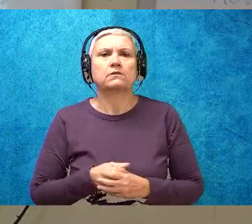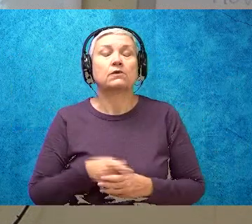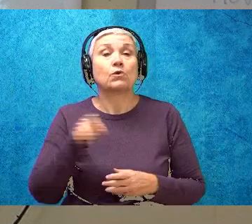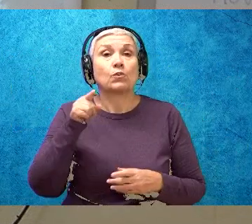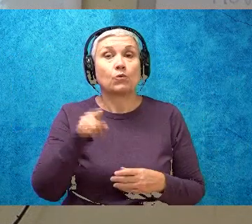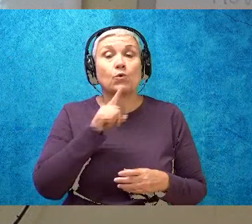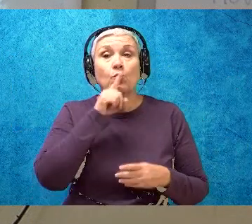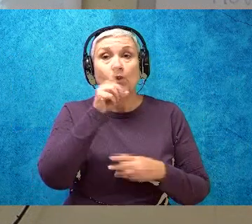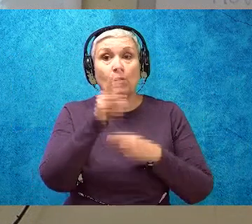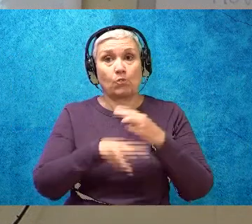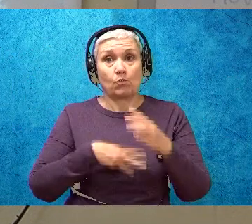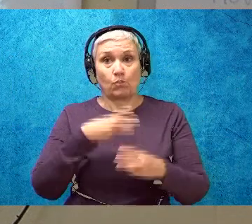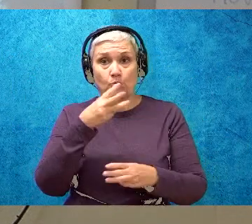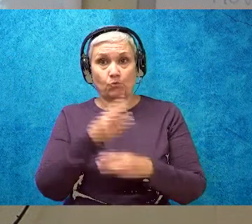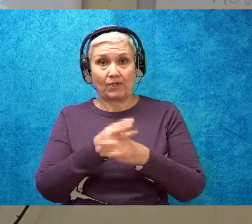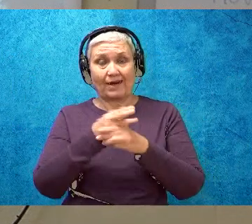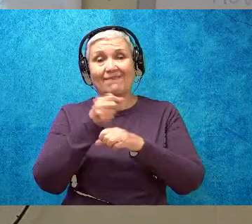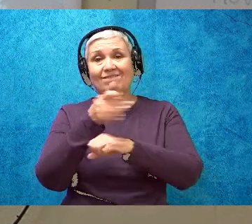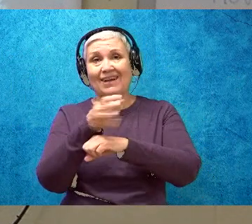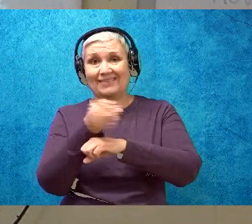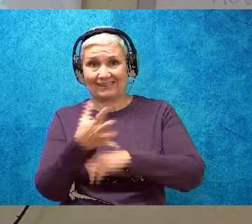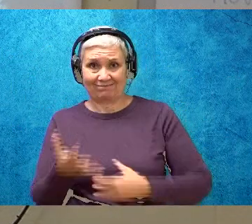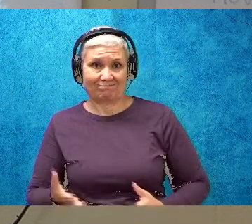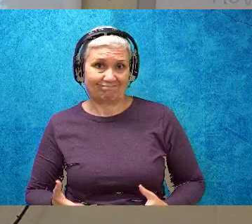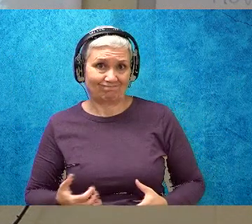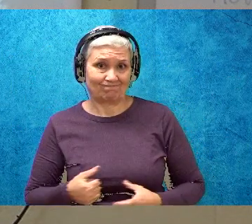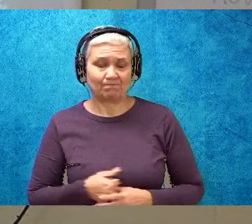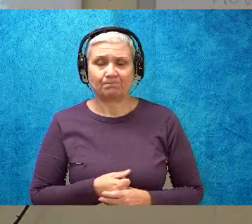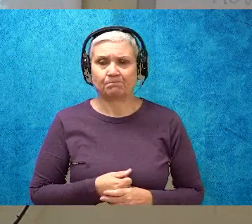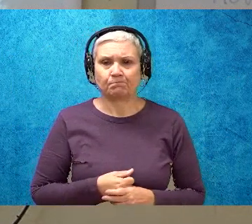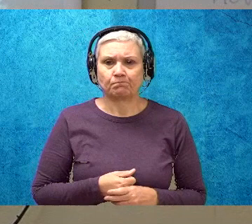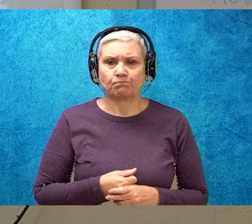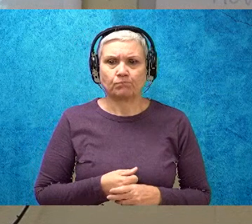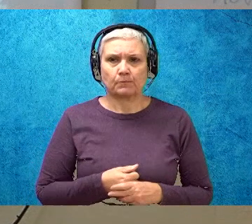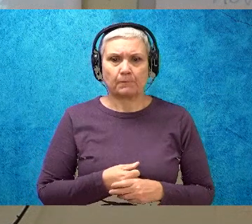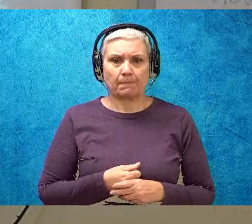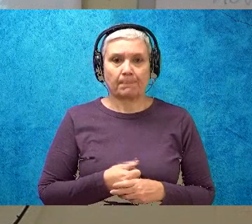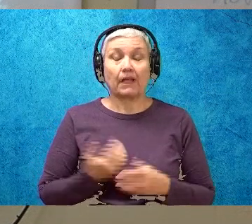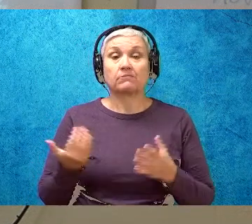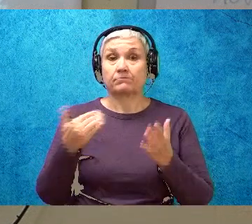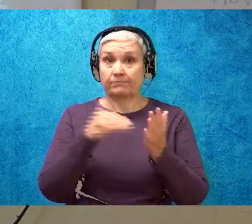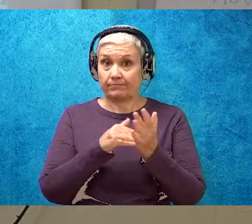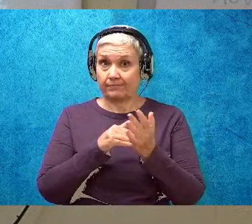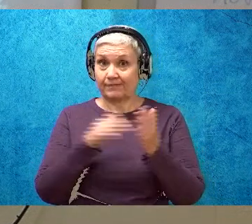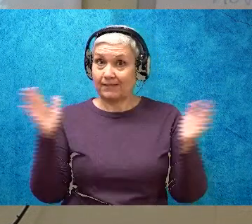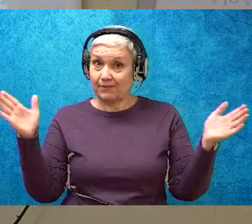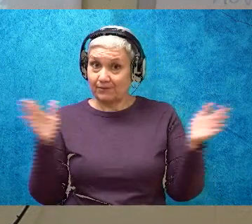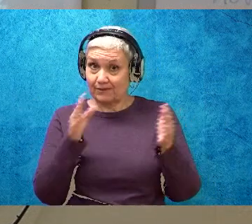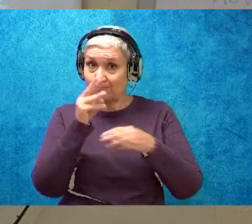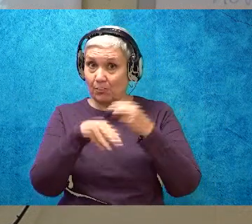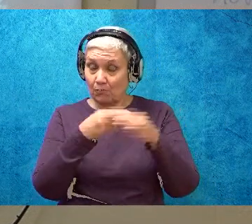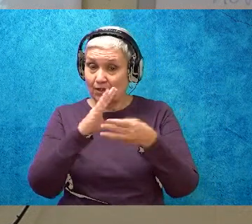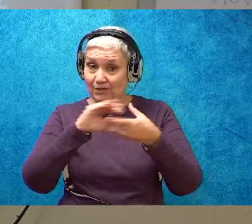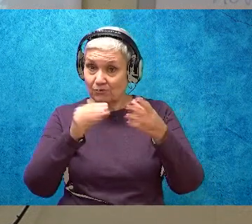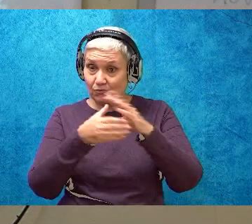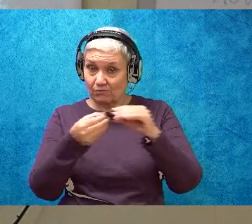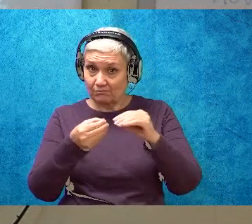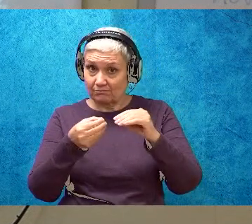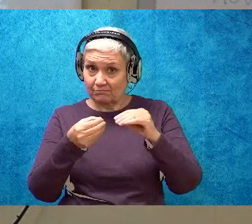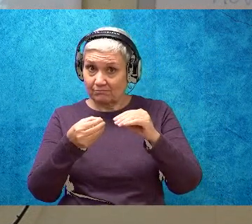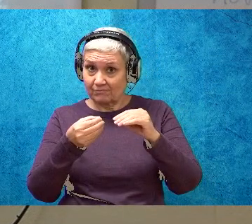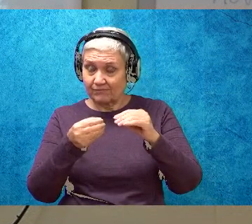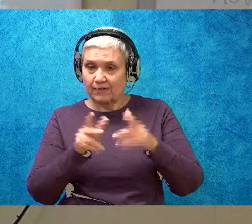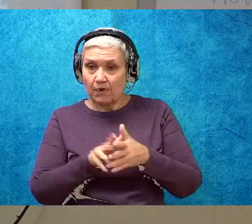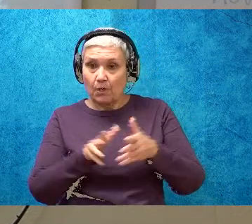the real world advice. So, again, small world of the story,